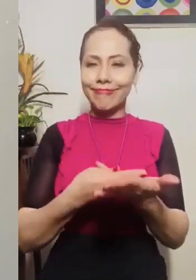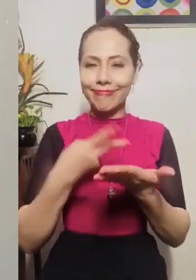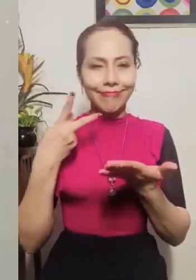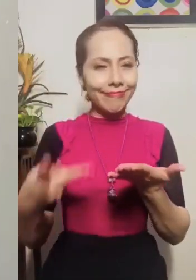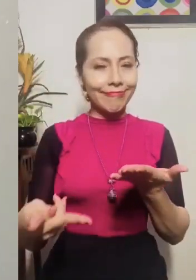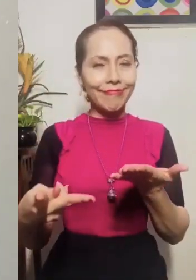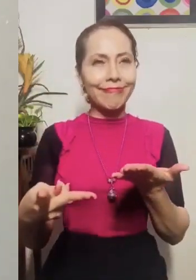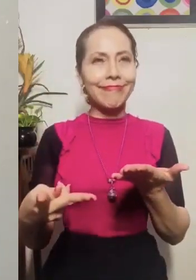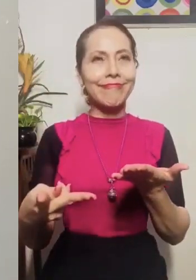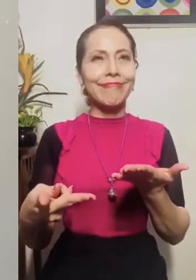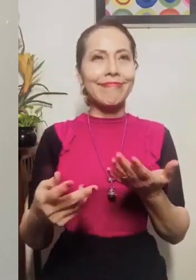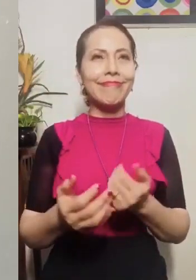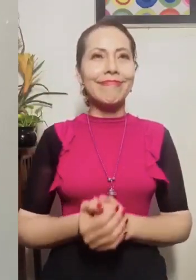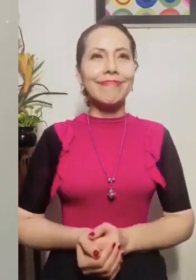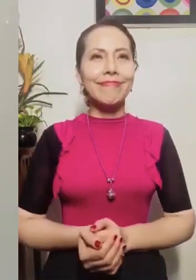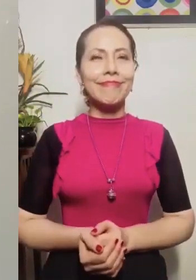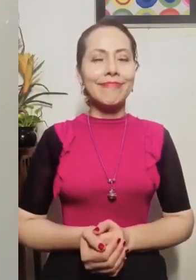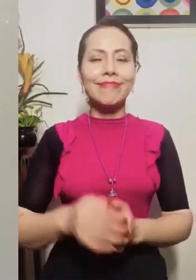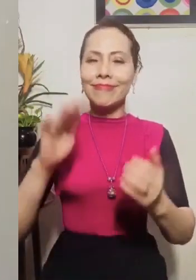never fails.